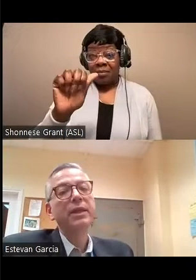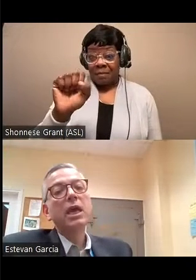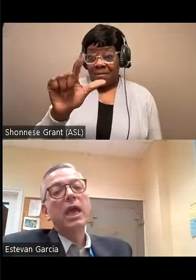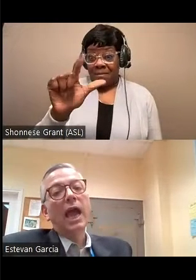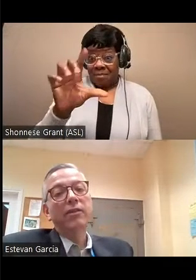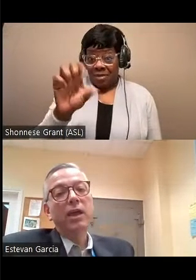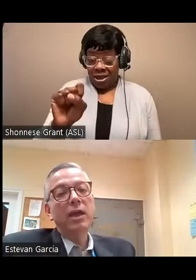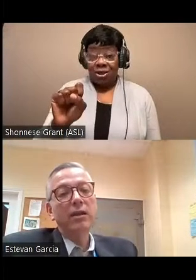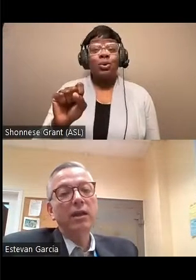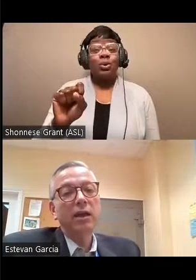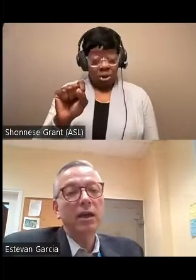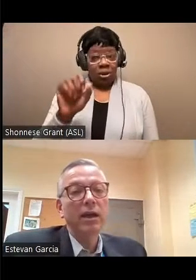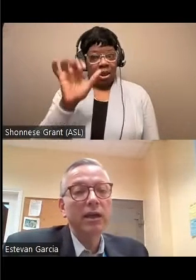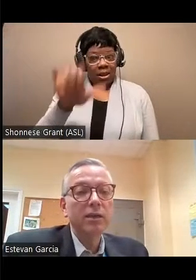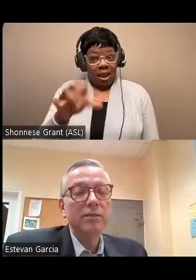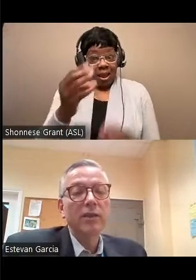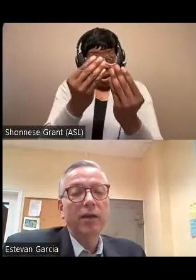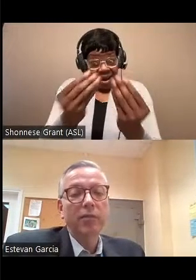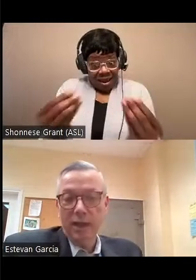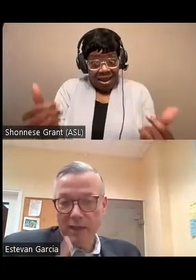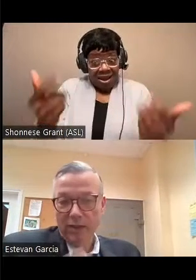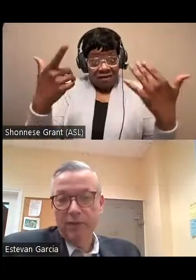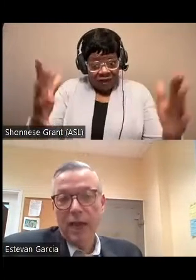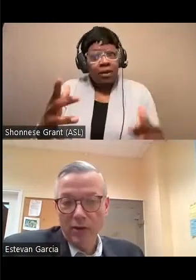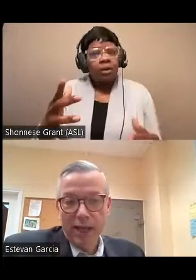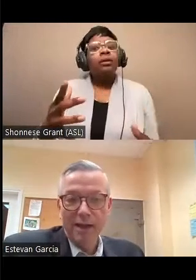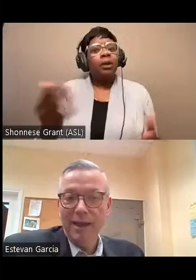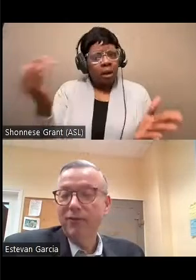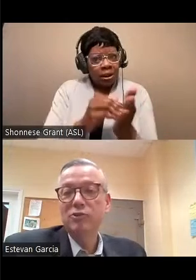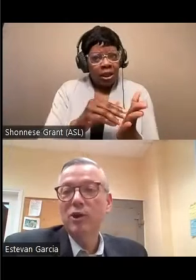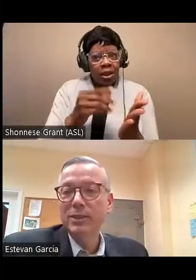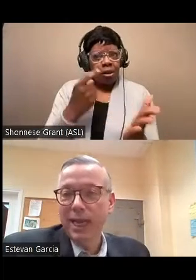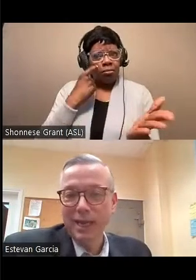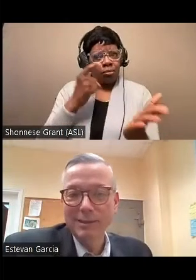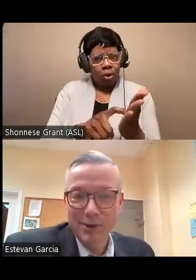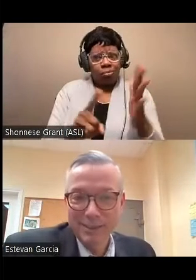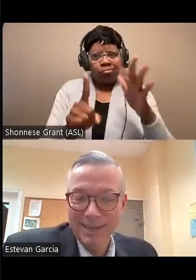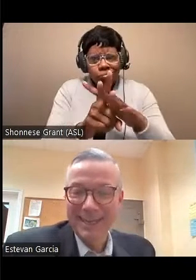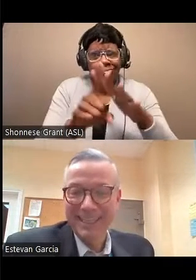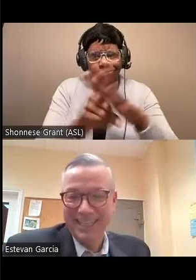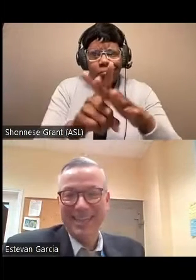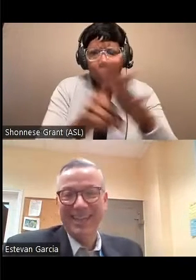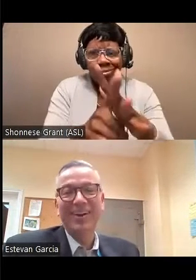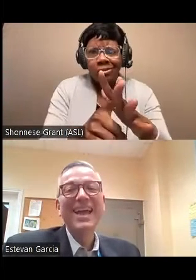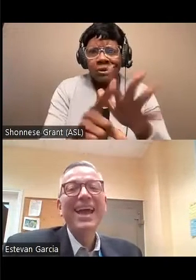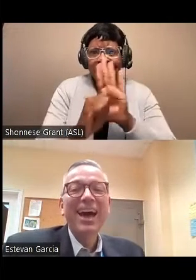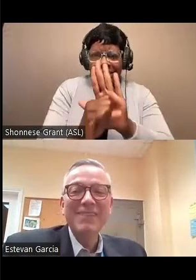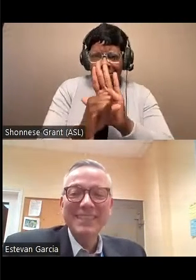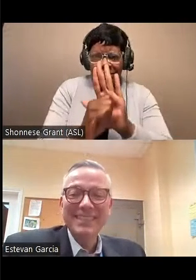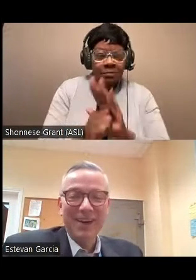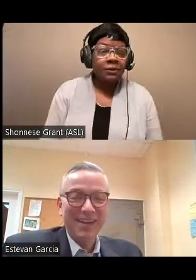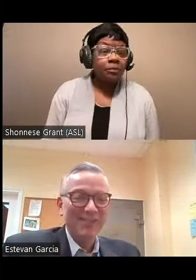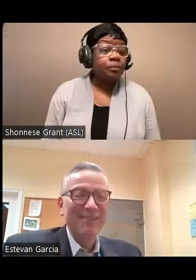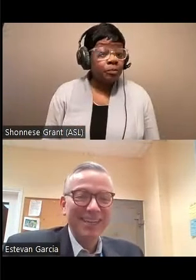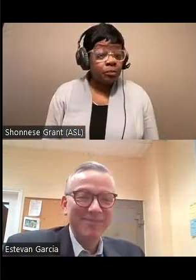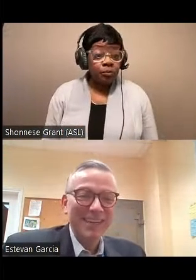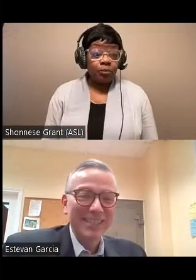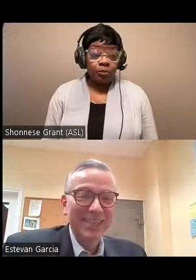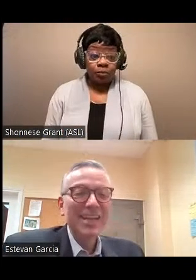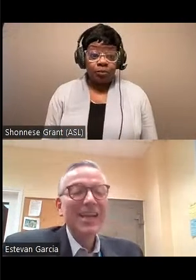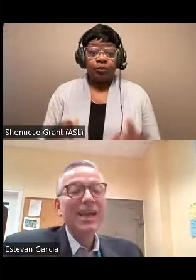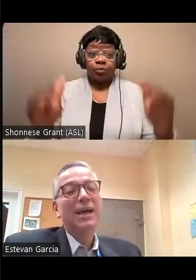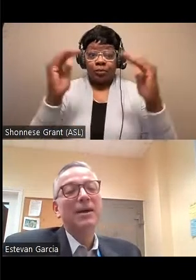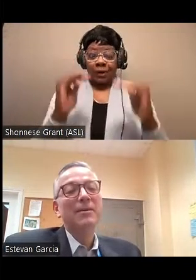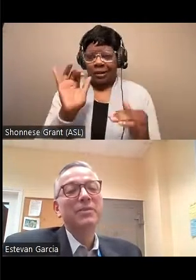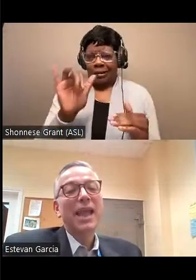virus. And then the final, and I'll have trouble saying it, so it's sitting there as the final viral